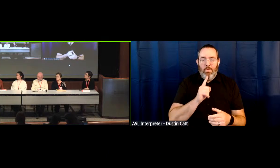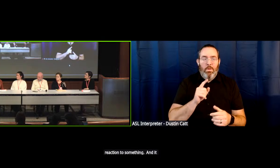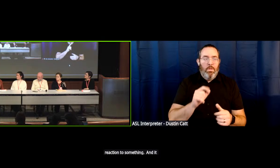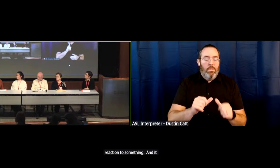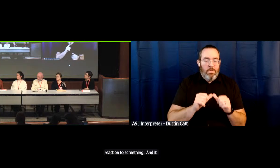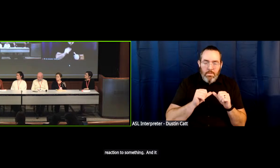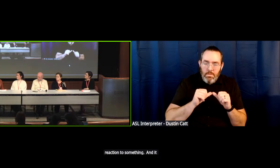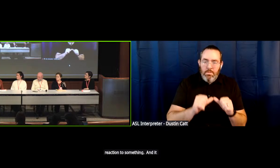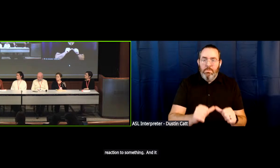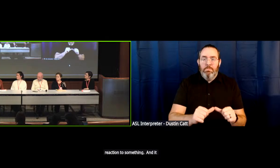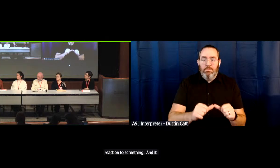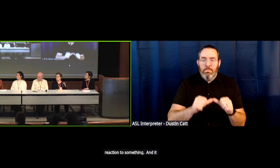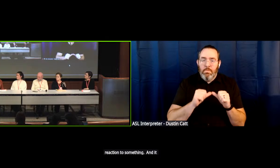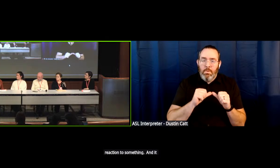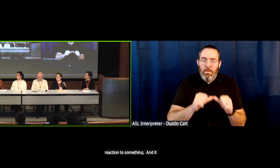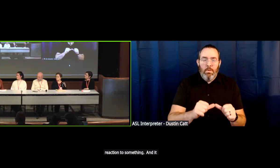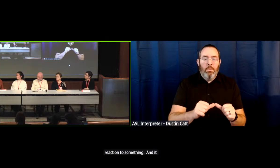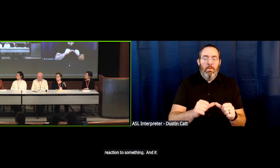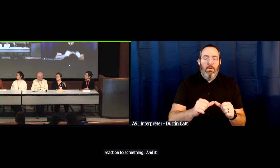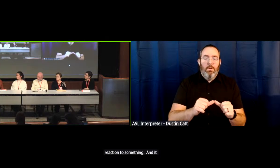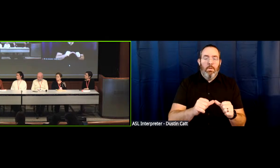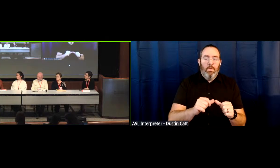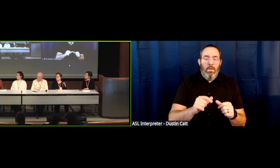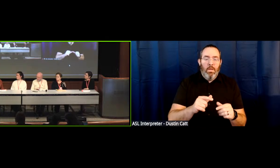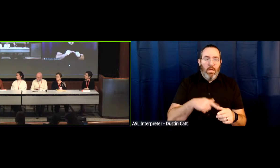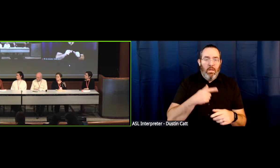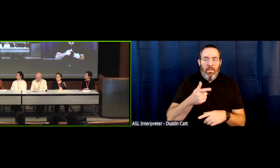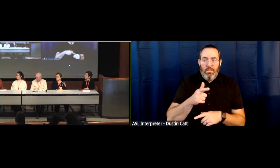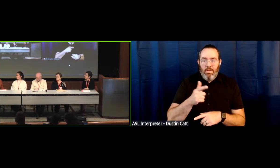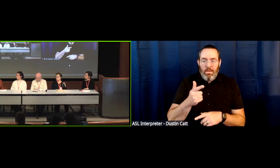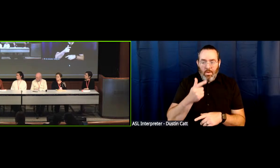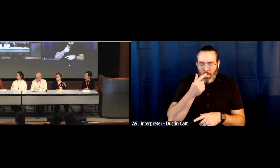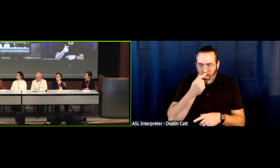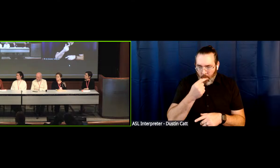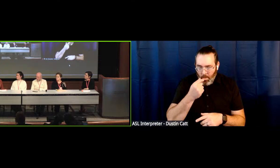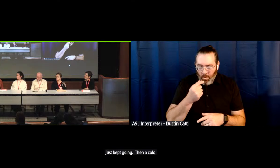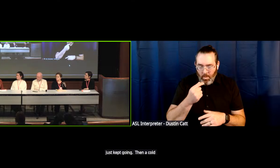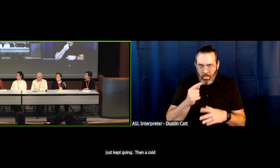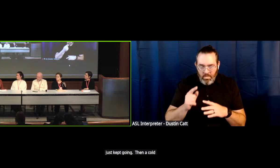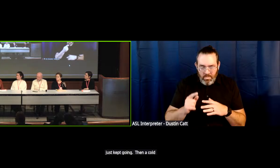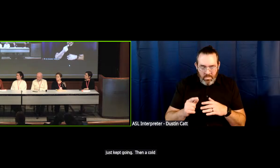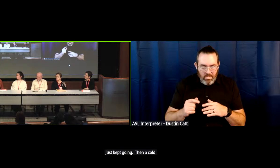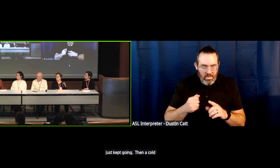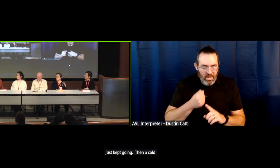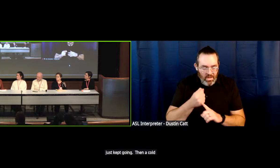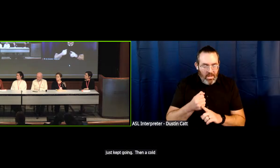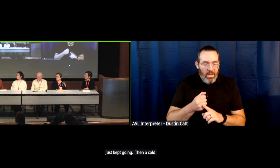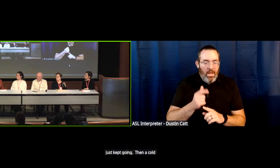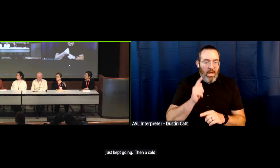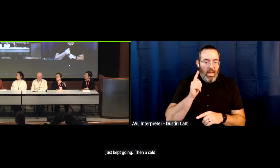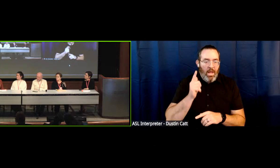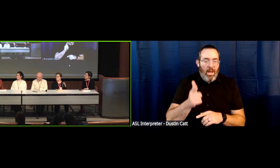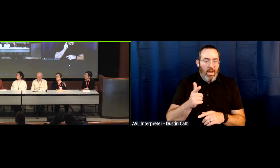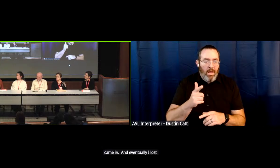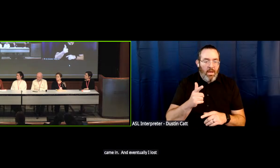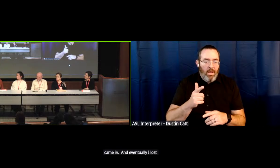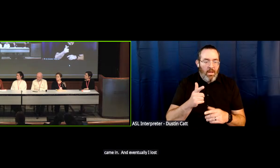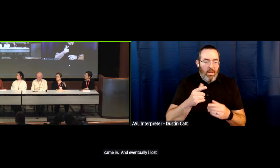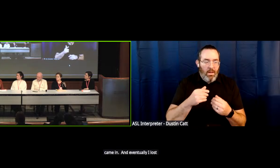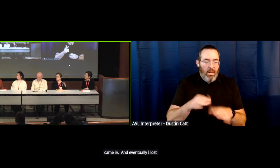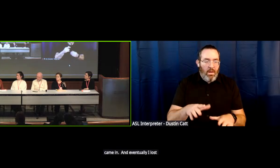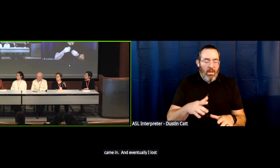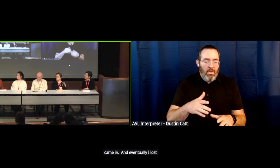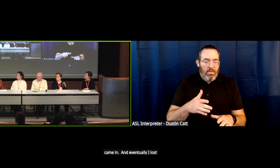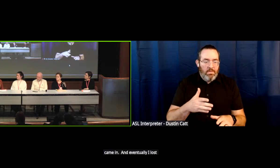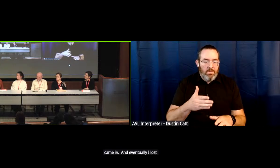going. And then a cold came in, and eventually I lost my sense of smell